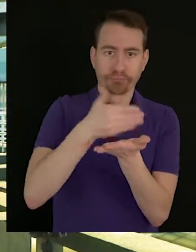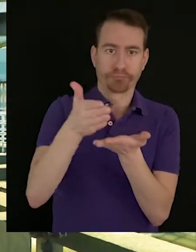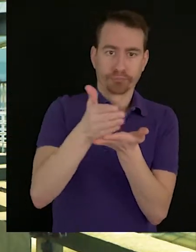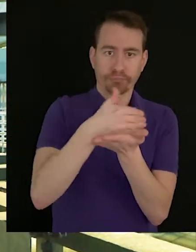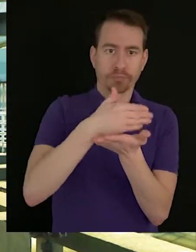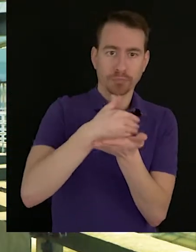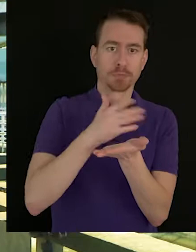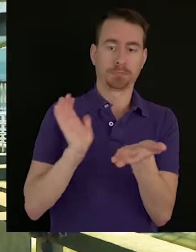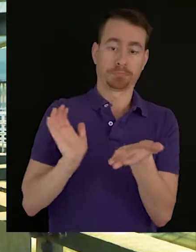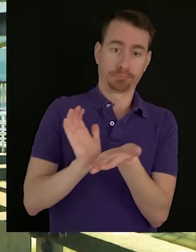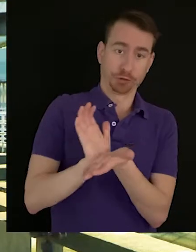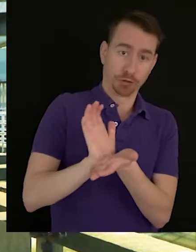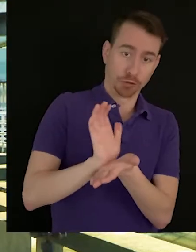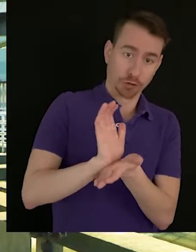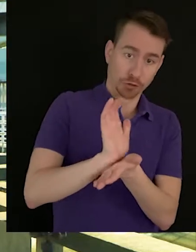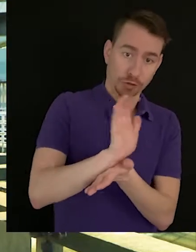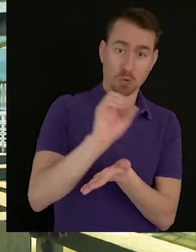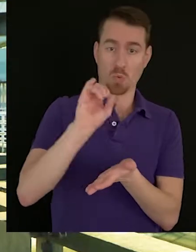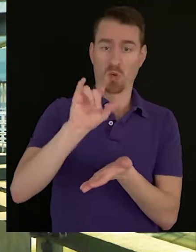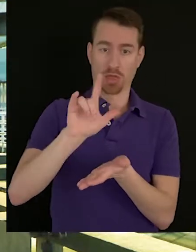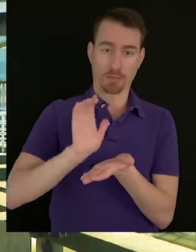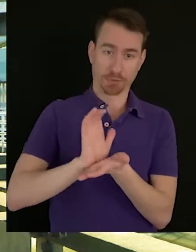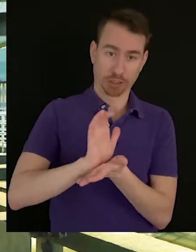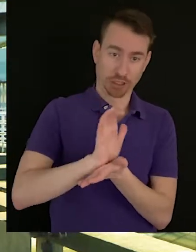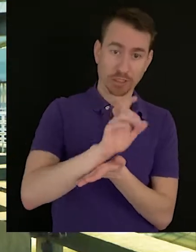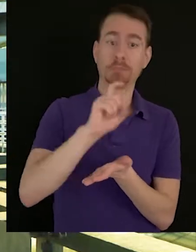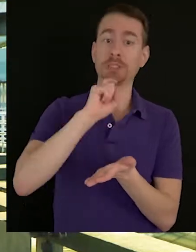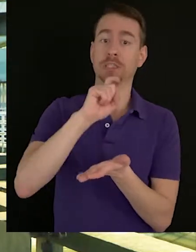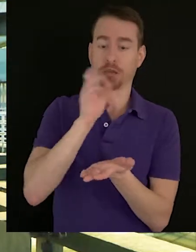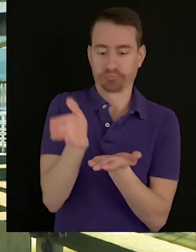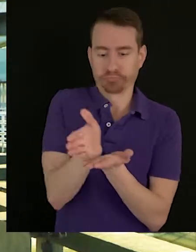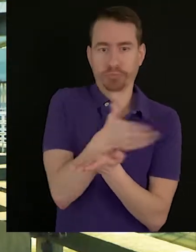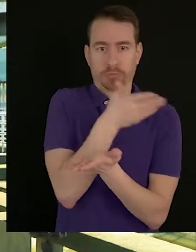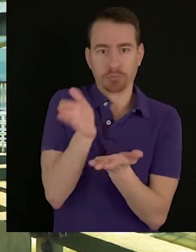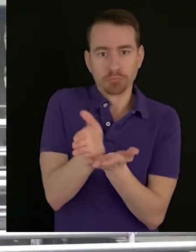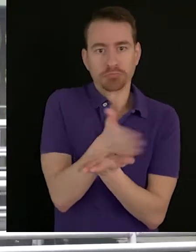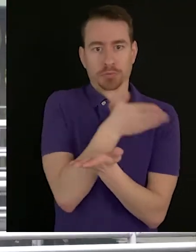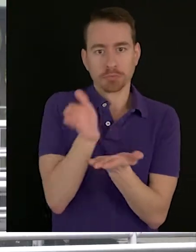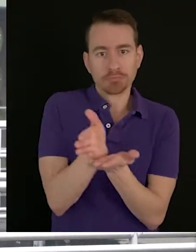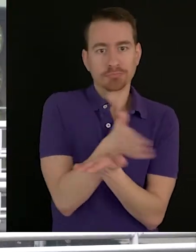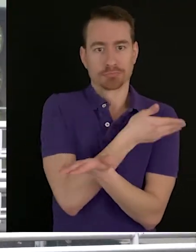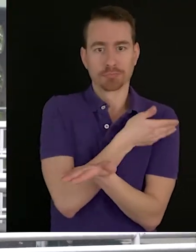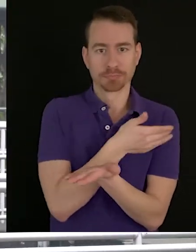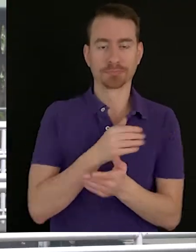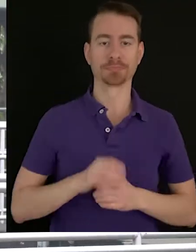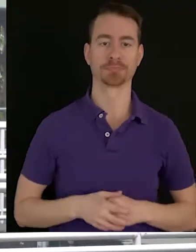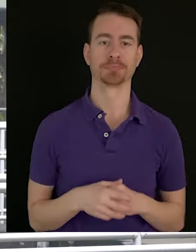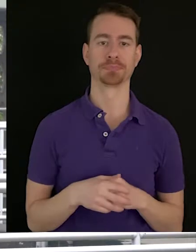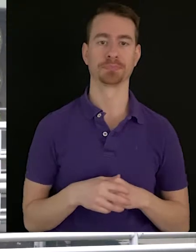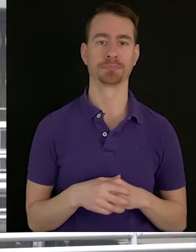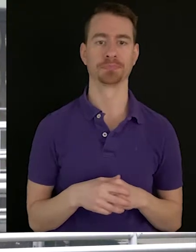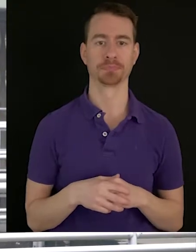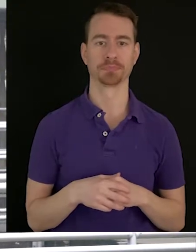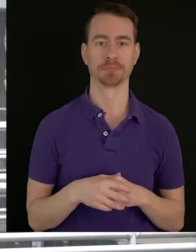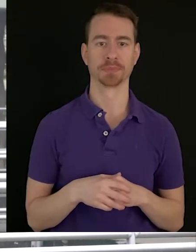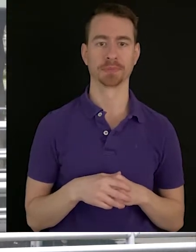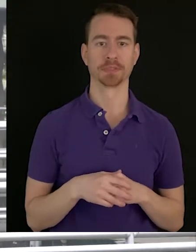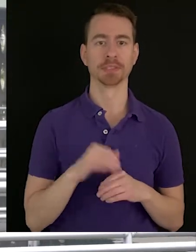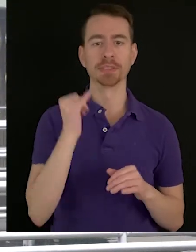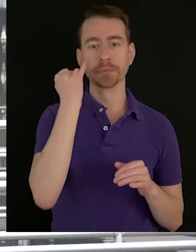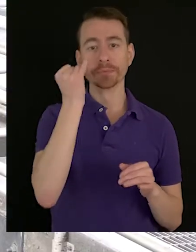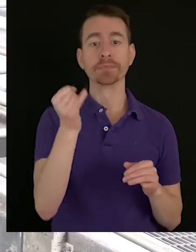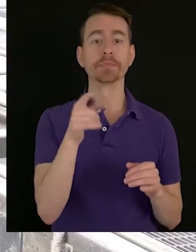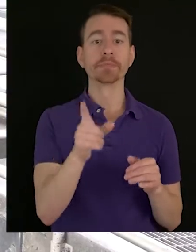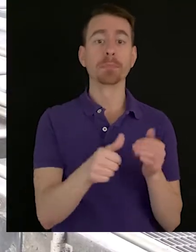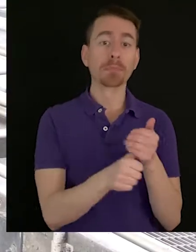that we have stuff separated, we can use equipment in the tanks to remove them. Let's go check it out. I'm standing at the end of one of the tanks to show